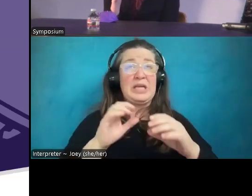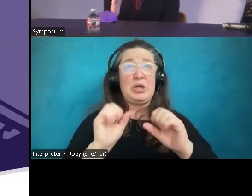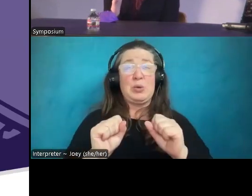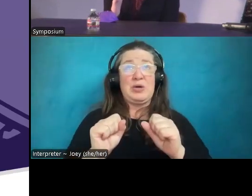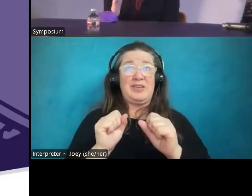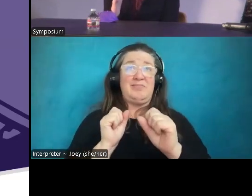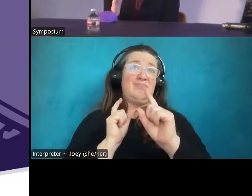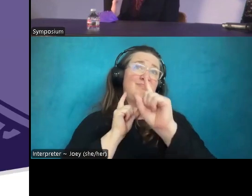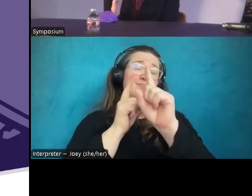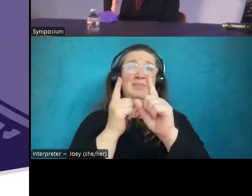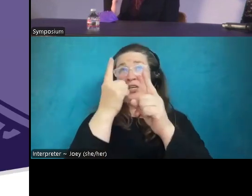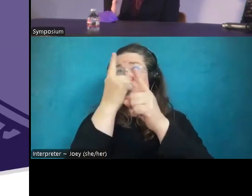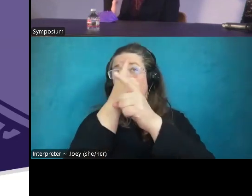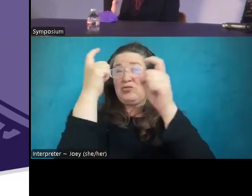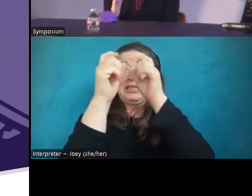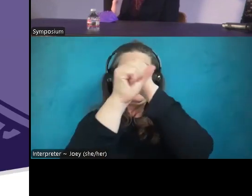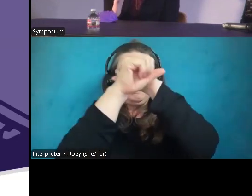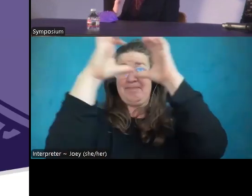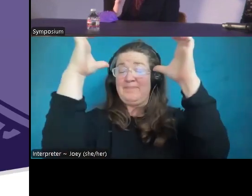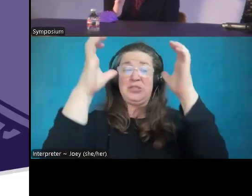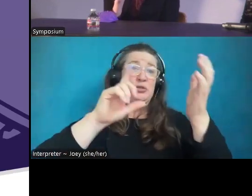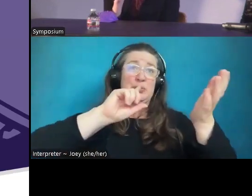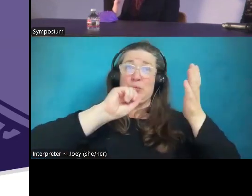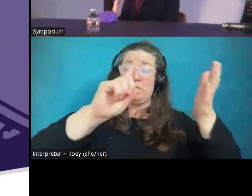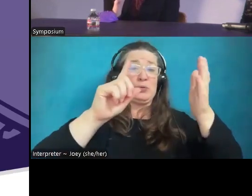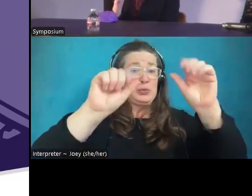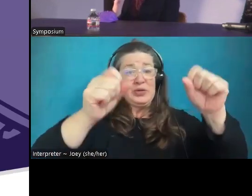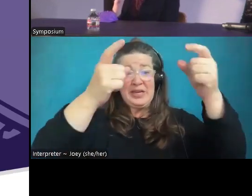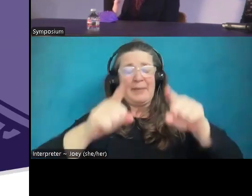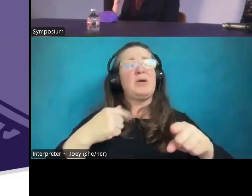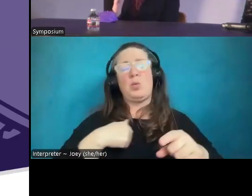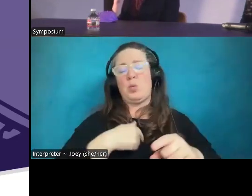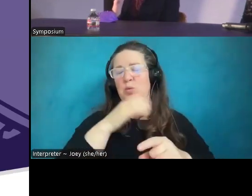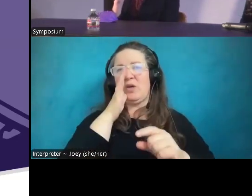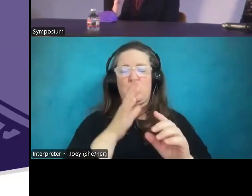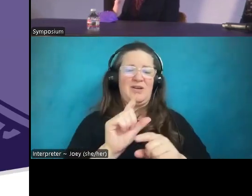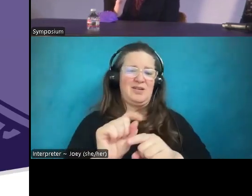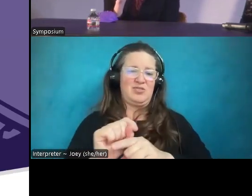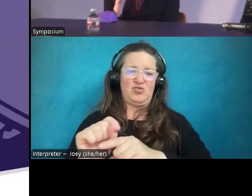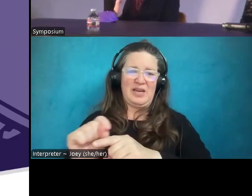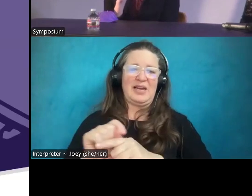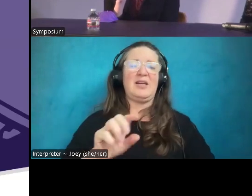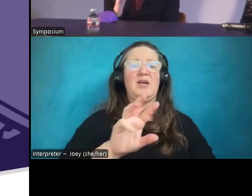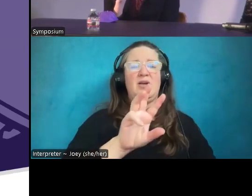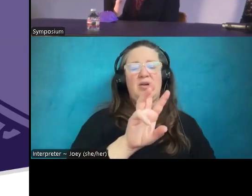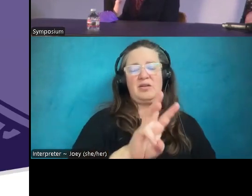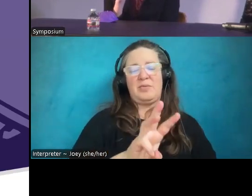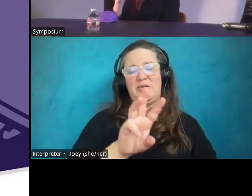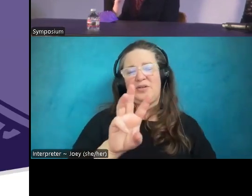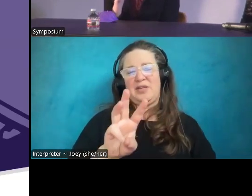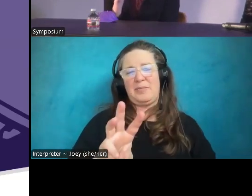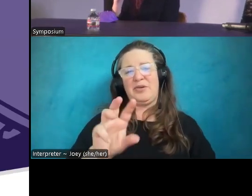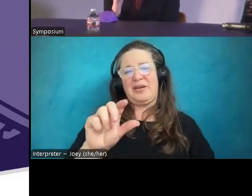funding, we would be training the entire WWAMI region that this medical school supports. That's Washington, Wyoming, Alaska, Montana,